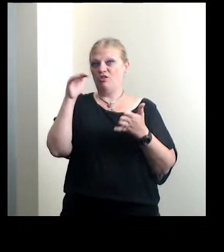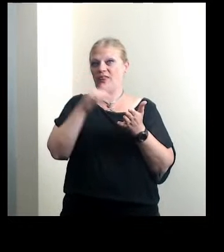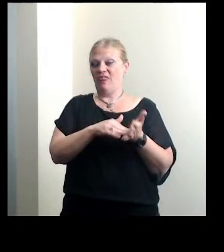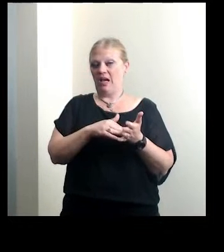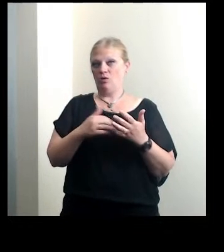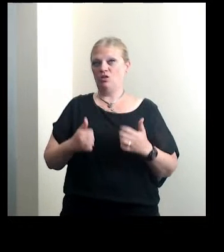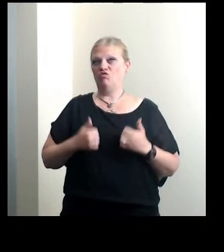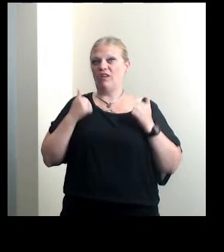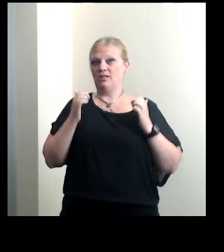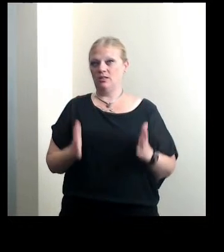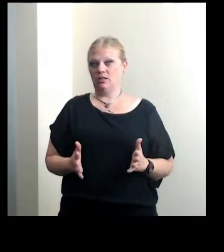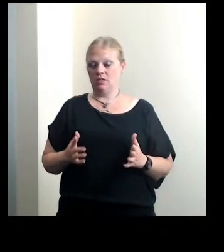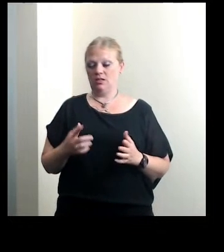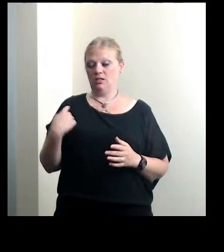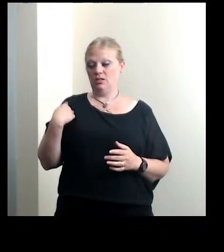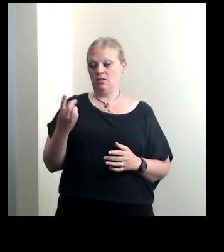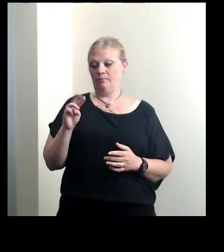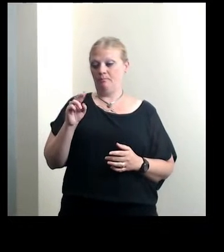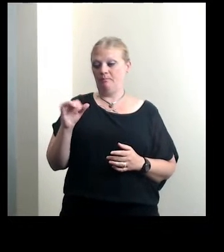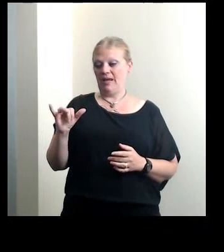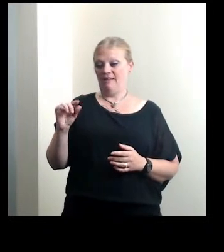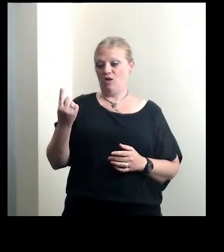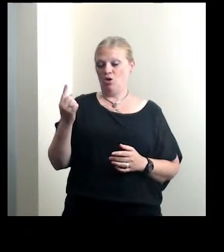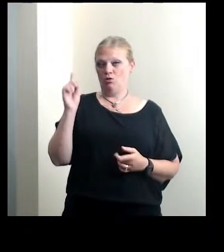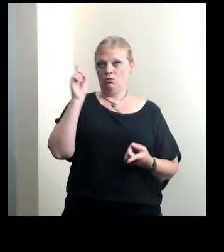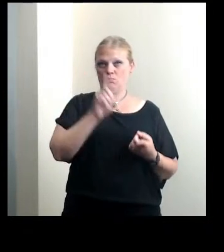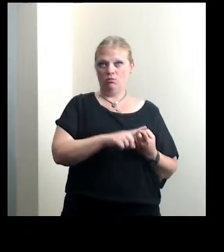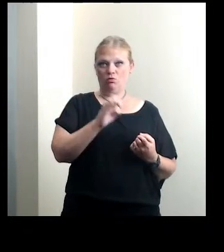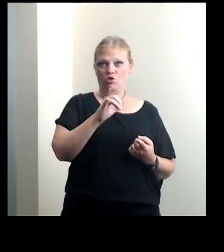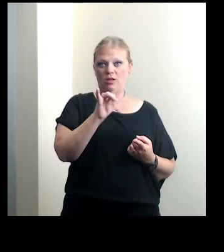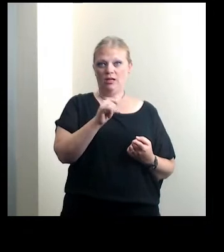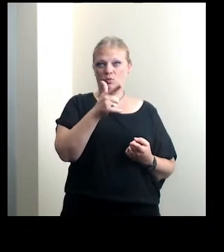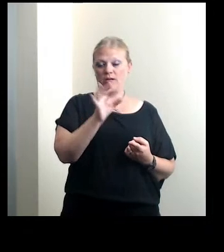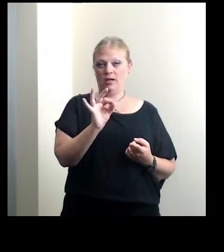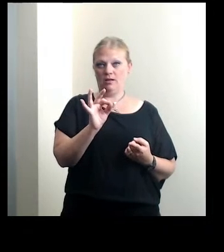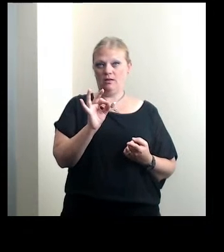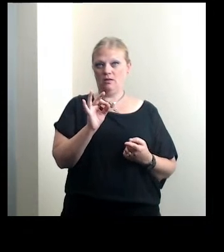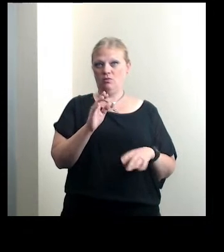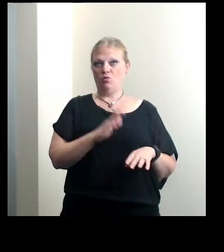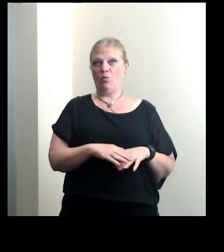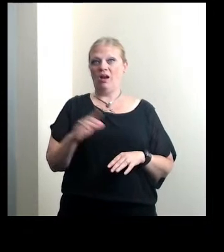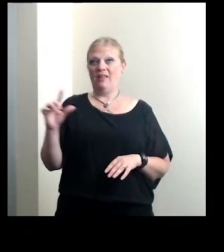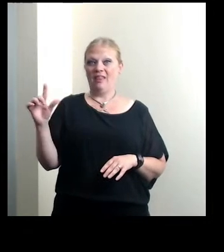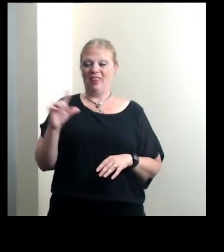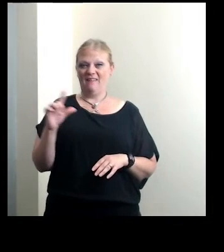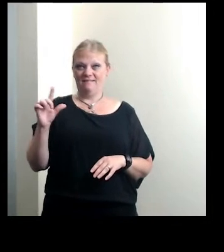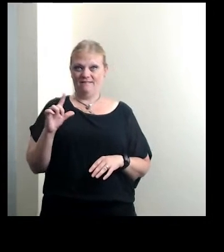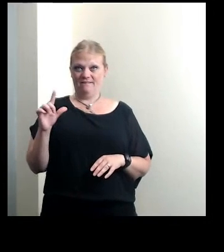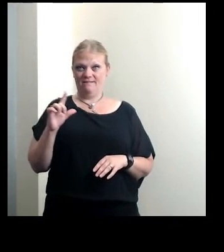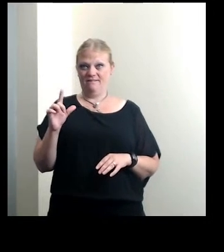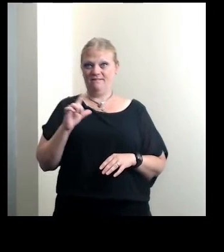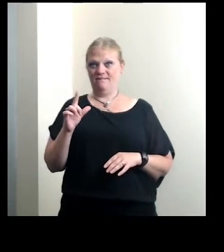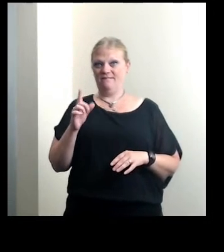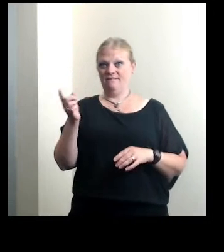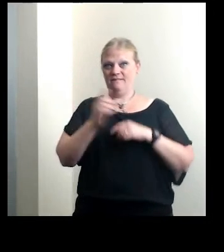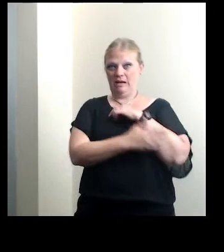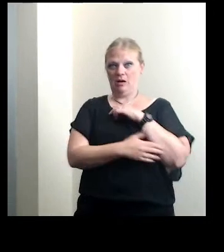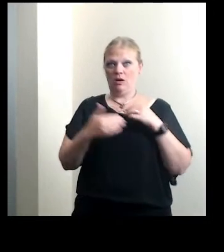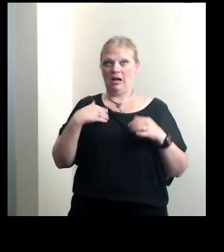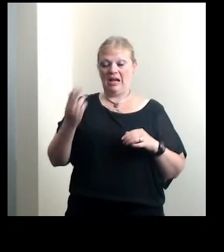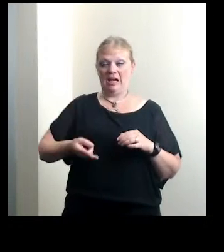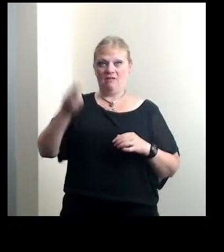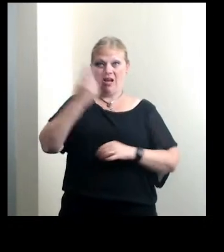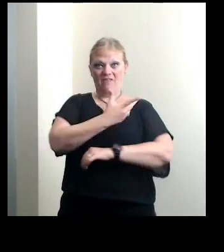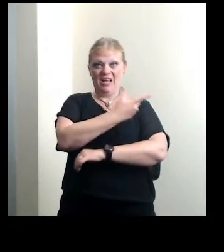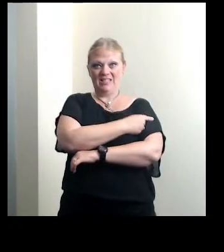residents from May 1st to July 29th. So you can see on the left where in the areas and the counties where they have high